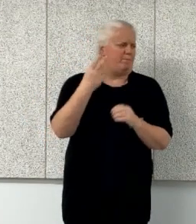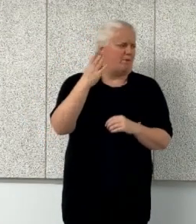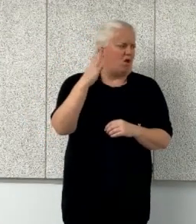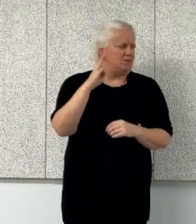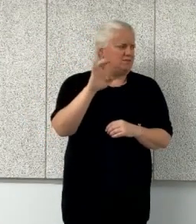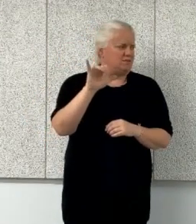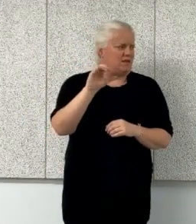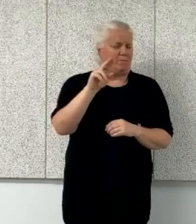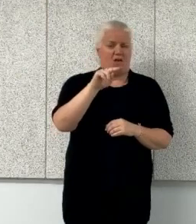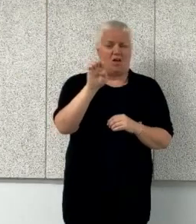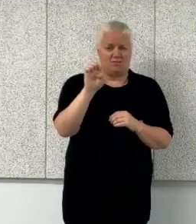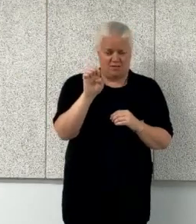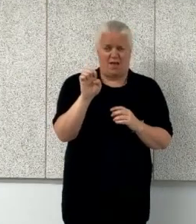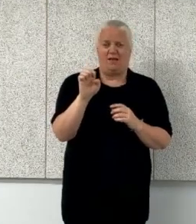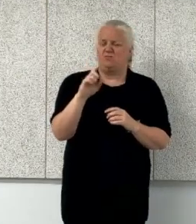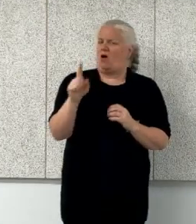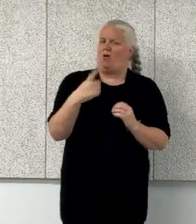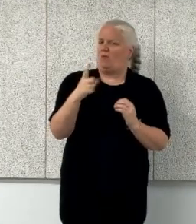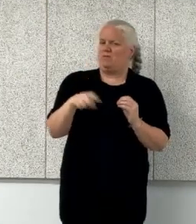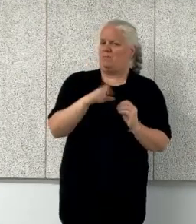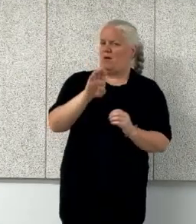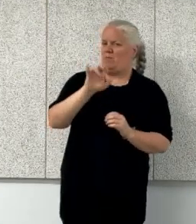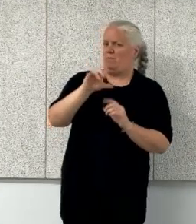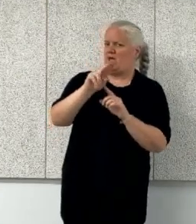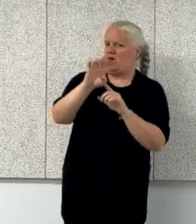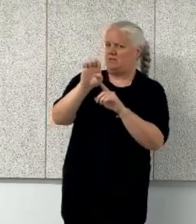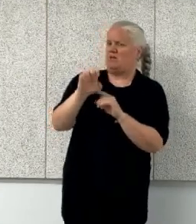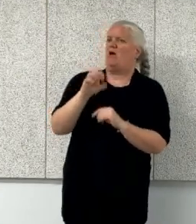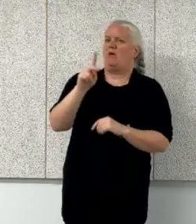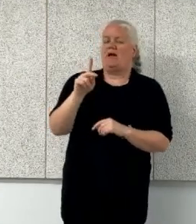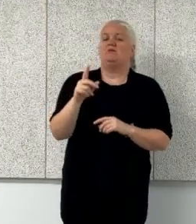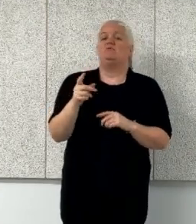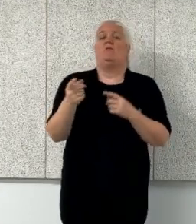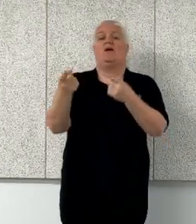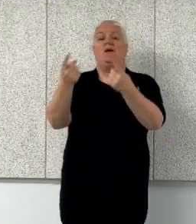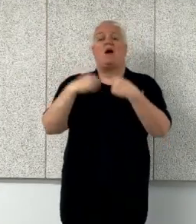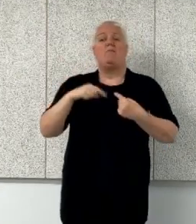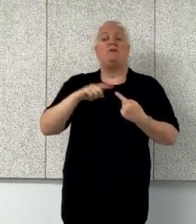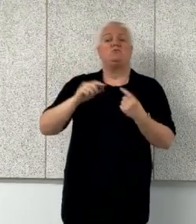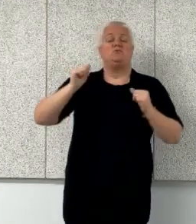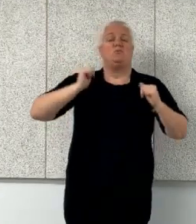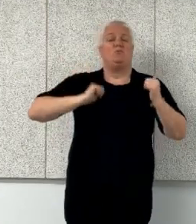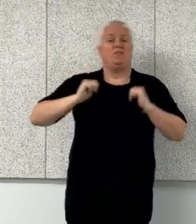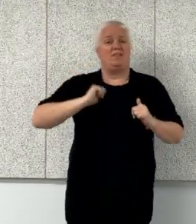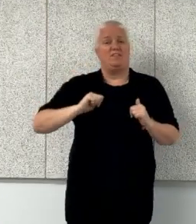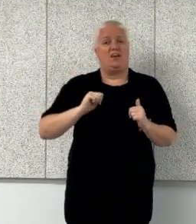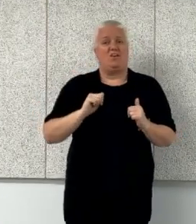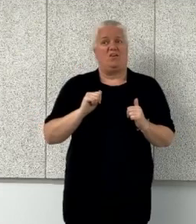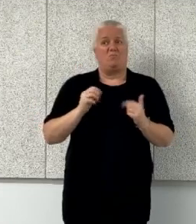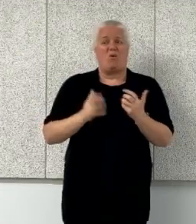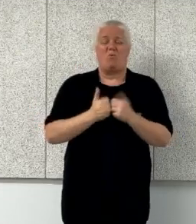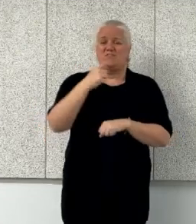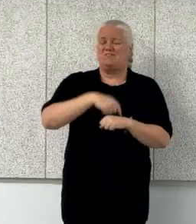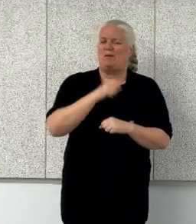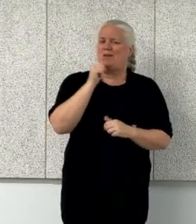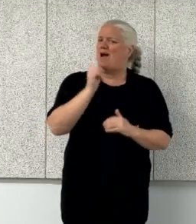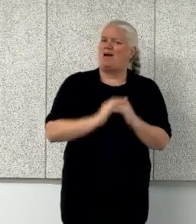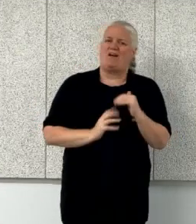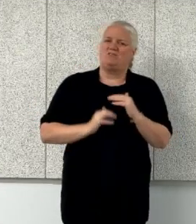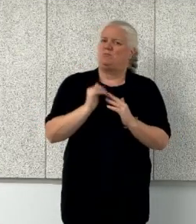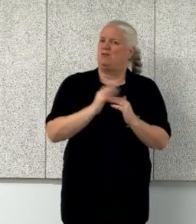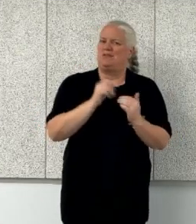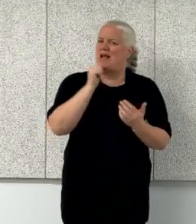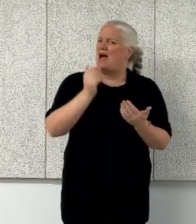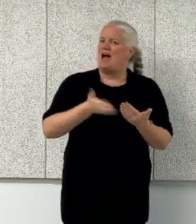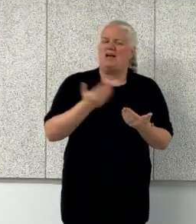know, it's always about Beyonce. Like, exactly. let's acknowledge that like coming to the theater in most cases is extremely uncomfortable. And the fact that a lot of